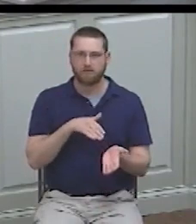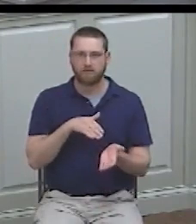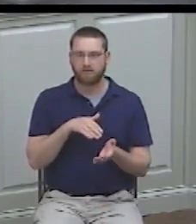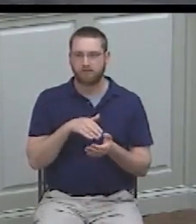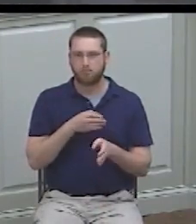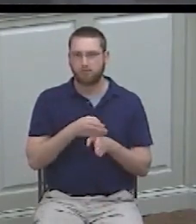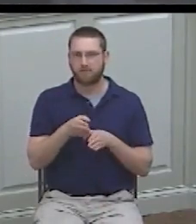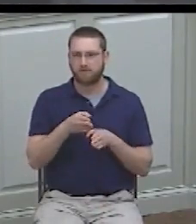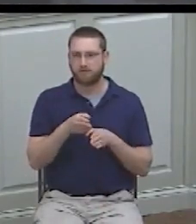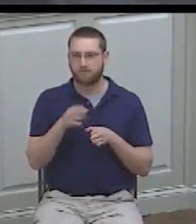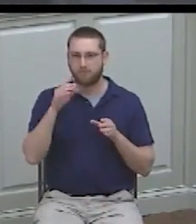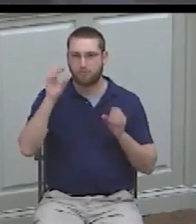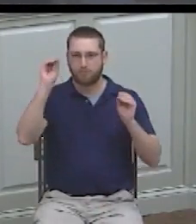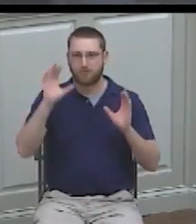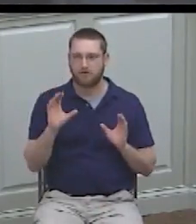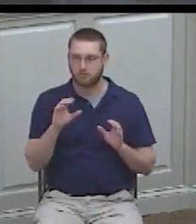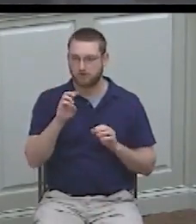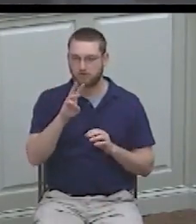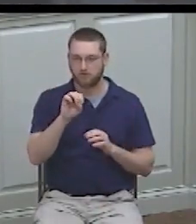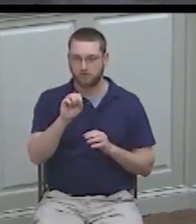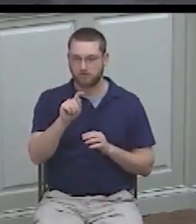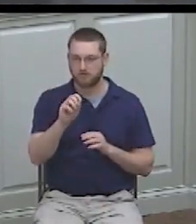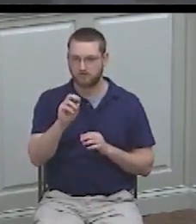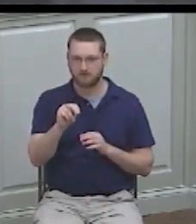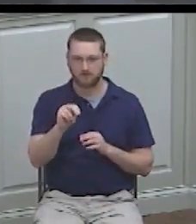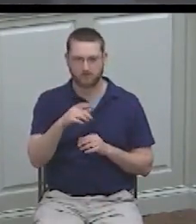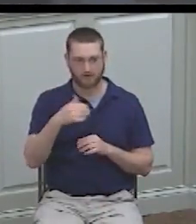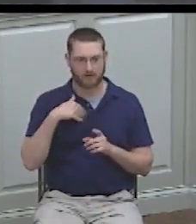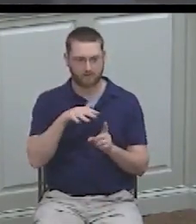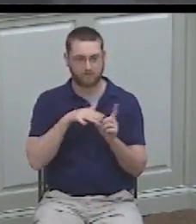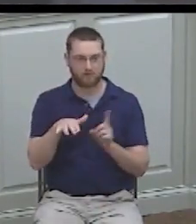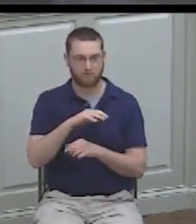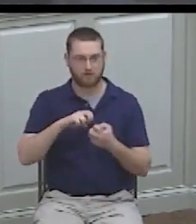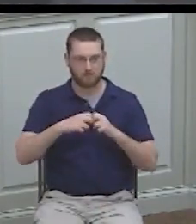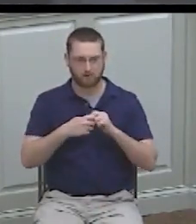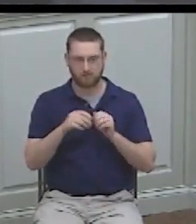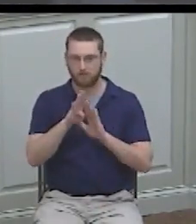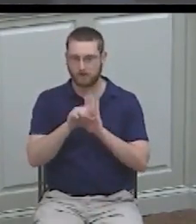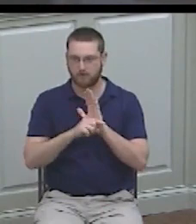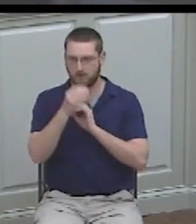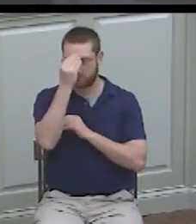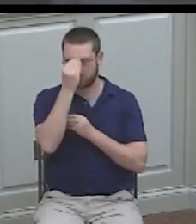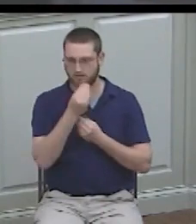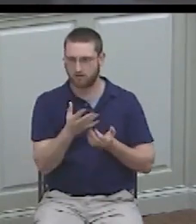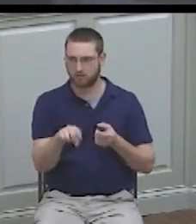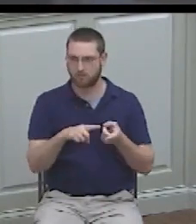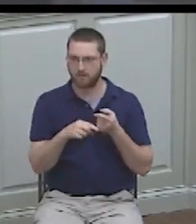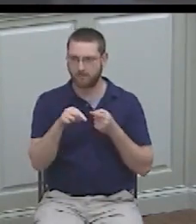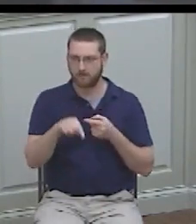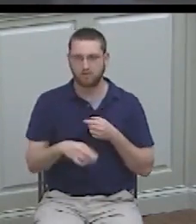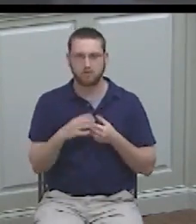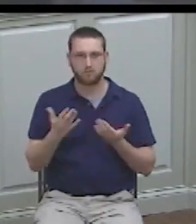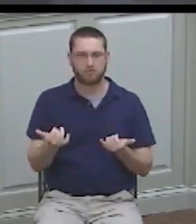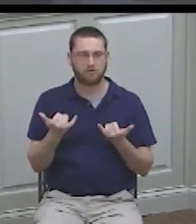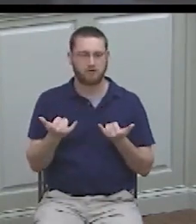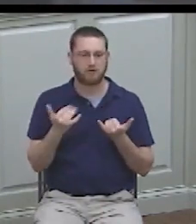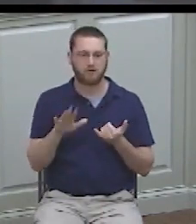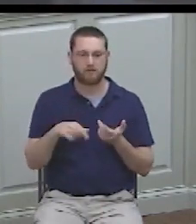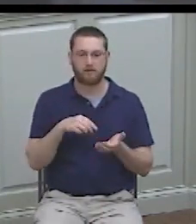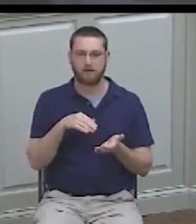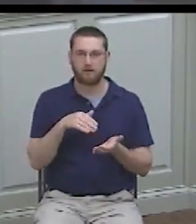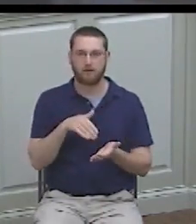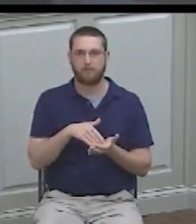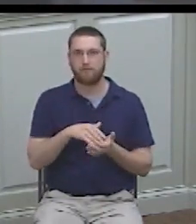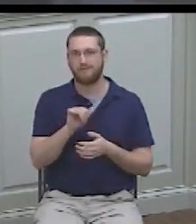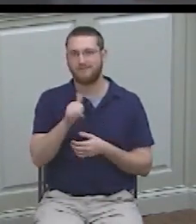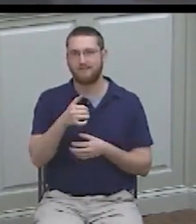So I'm happy to have an environmental issue for you all to follow, and I'll give you some background on this. We are in the middle of what I hope is a